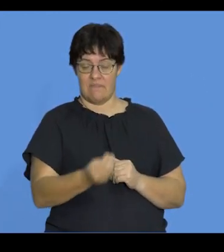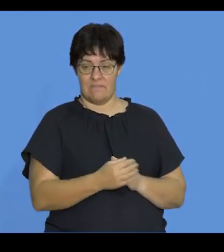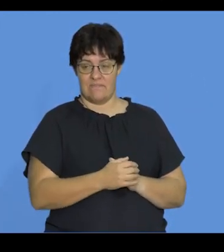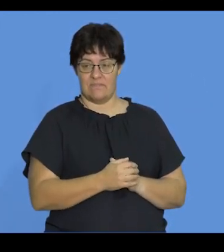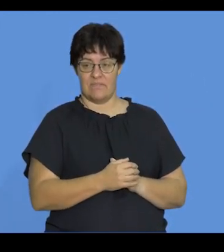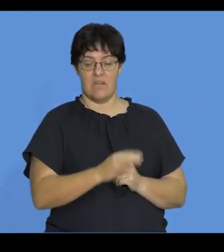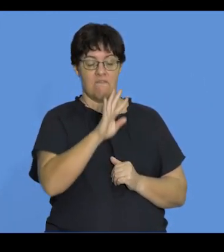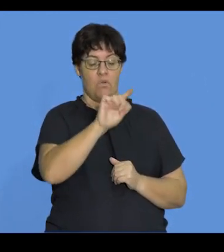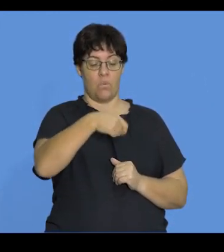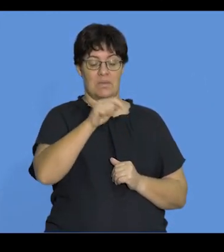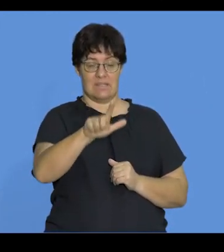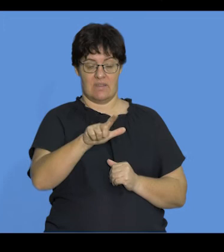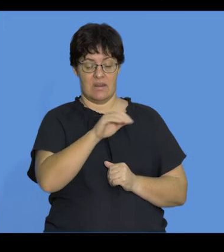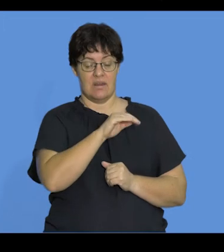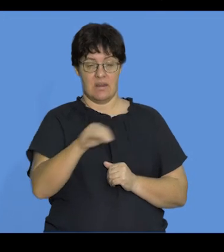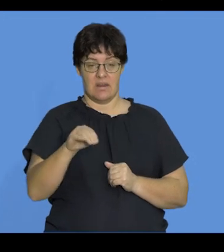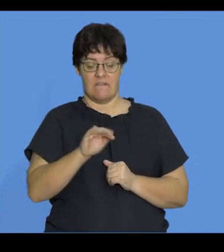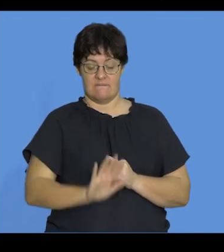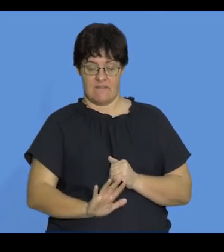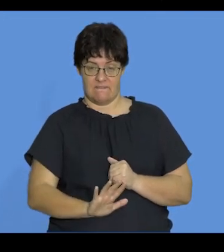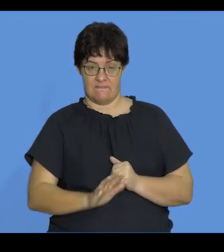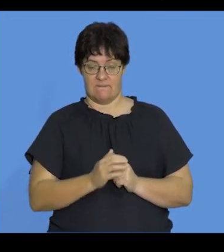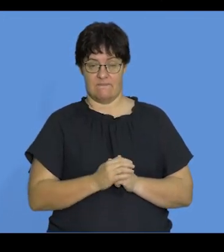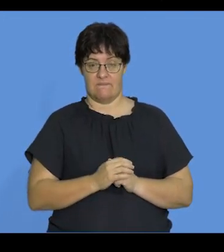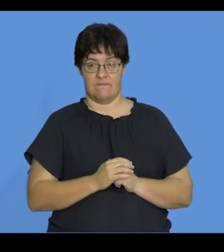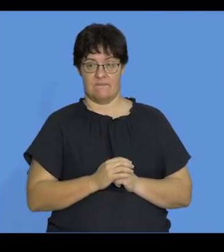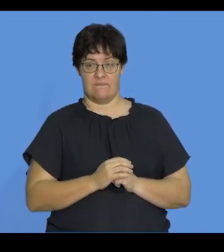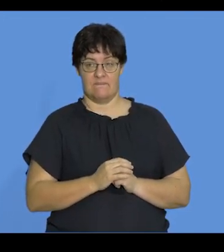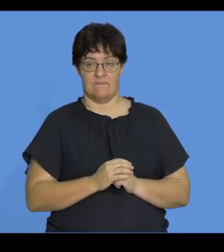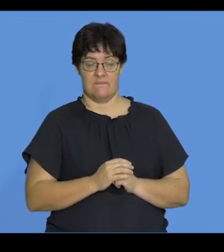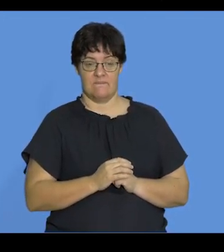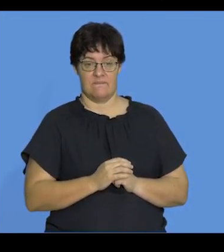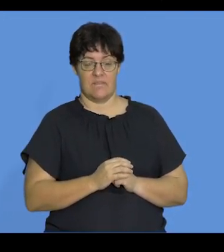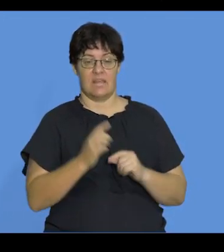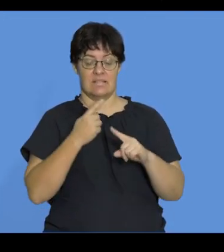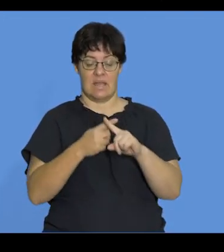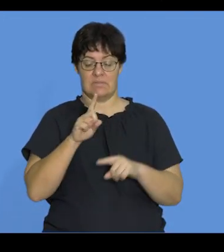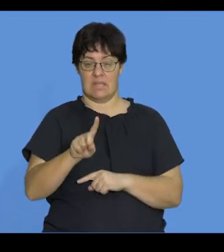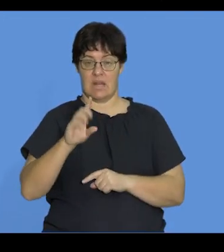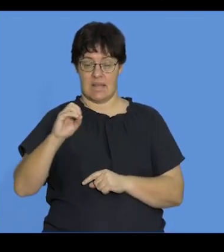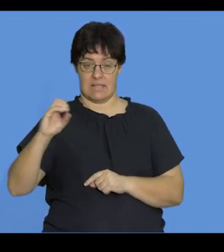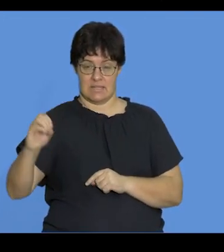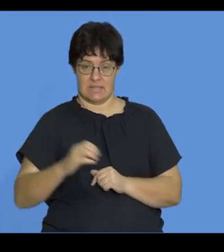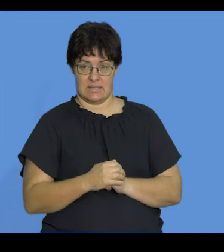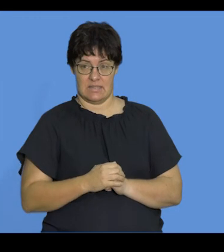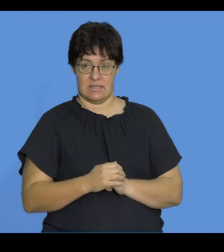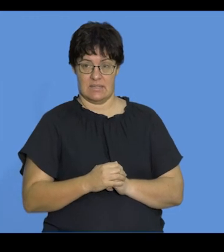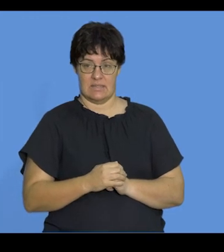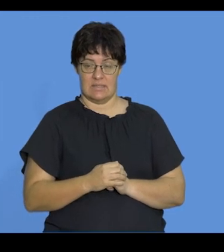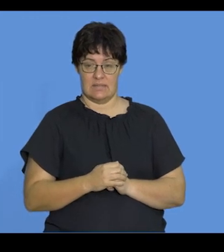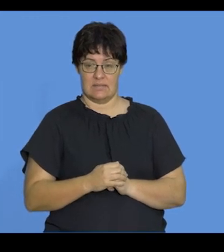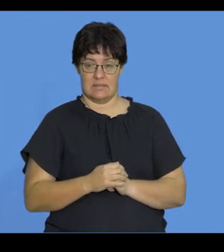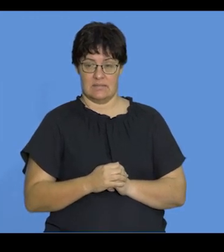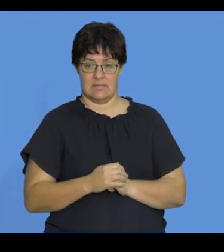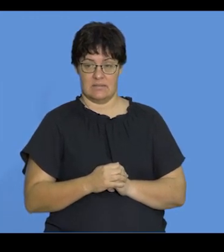do we have? We have 4.7, okay, divided by the total mass of the sample, which is 5. We're